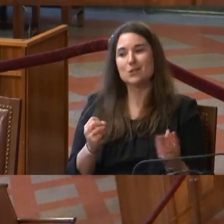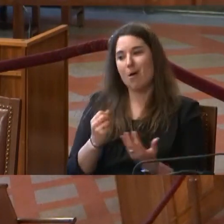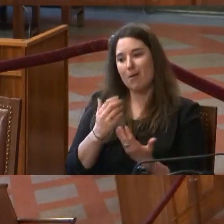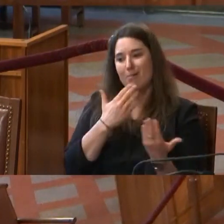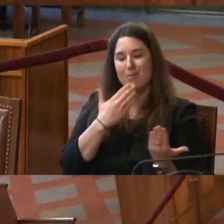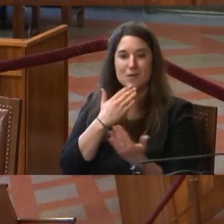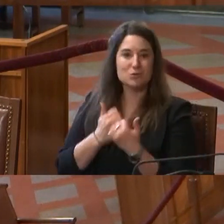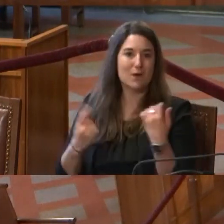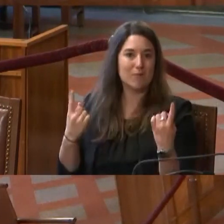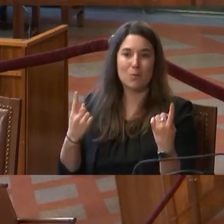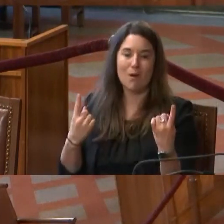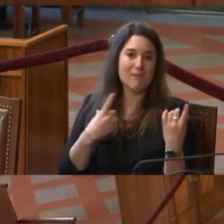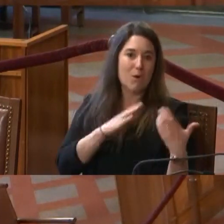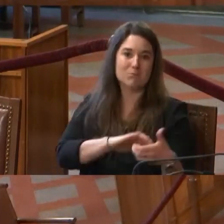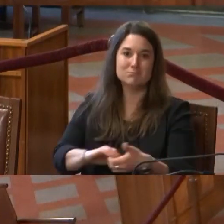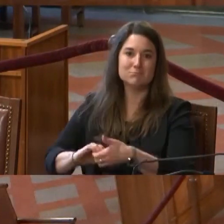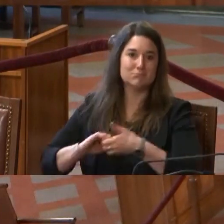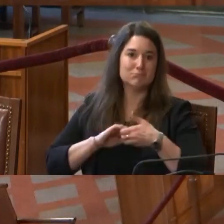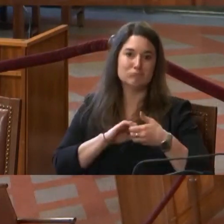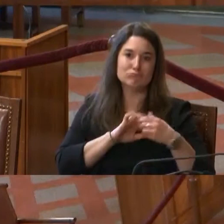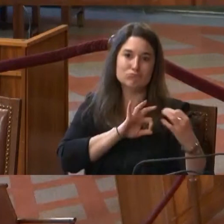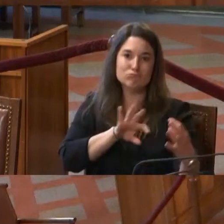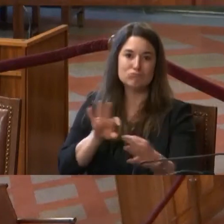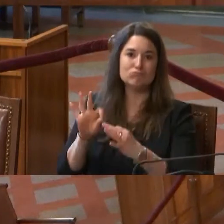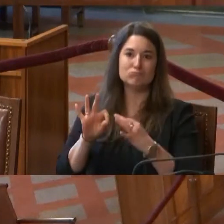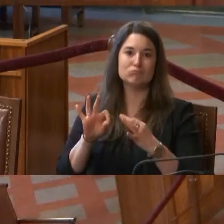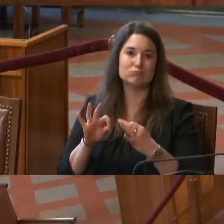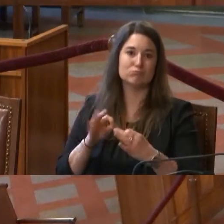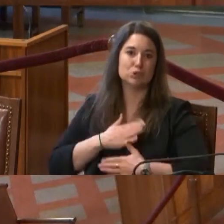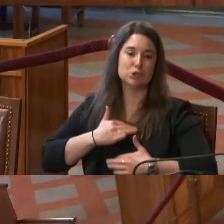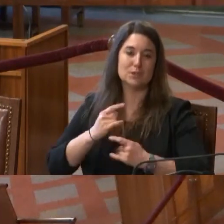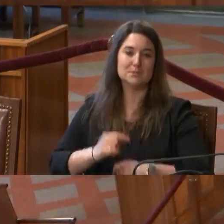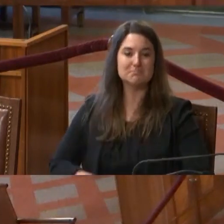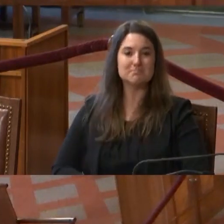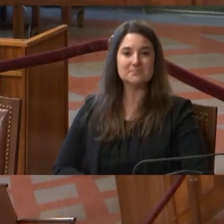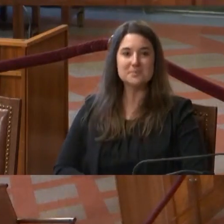to everybody for, you know, conversations we've had.